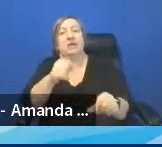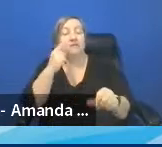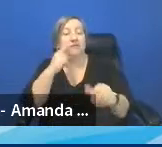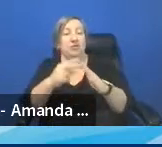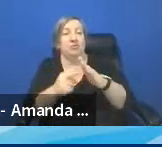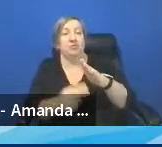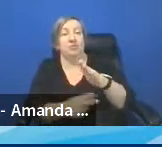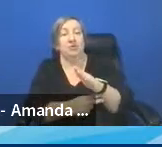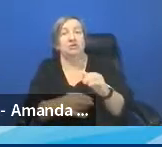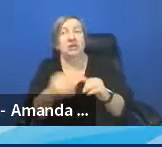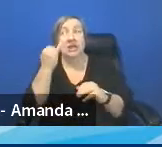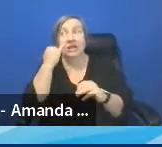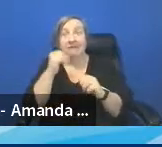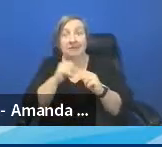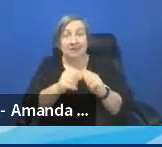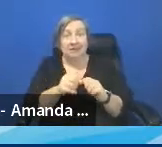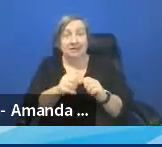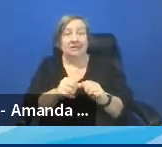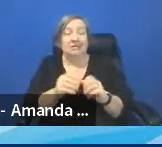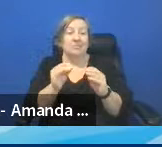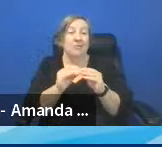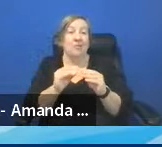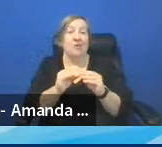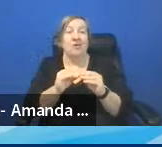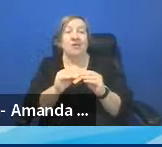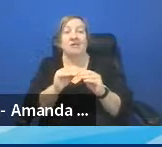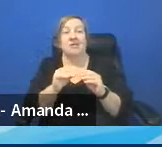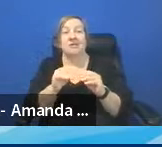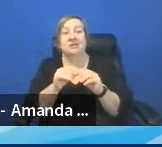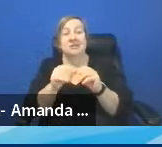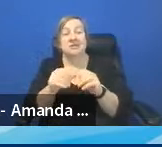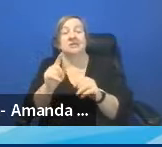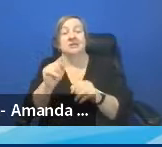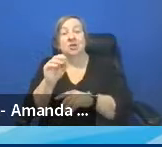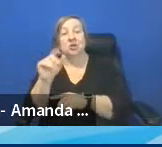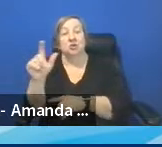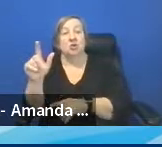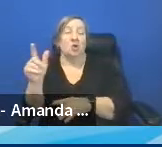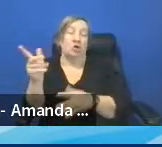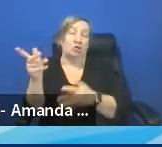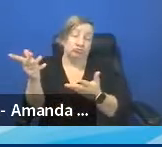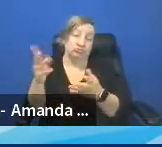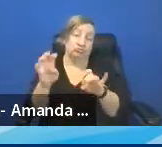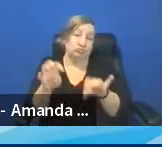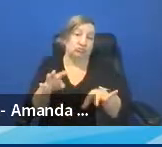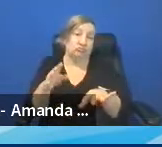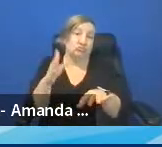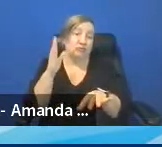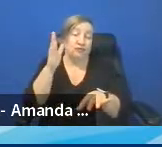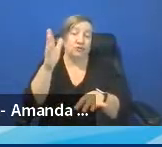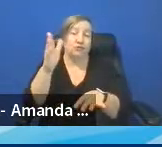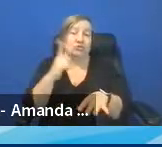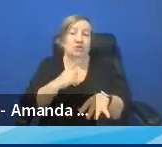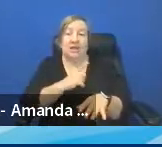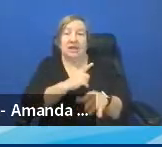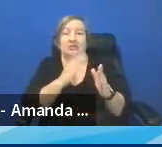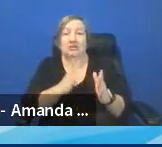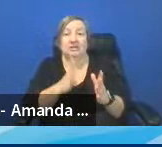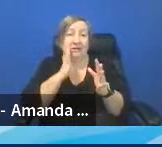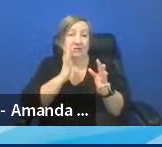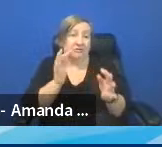Whether that carries over into some kind of ongoing tolling is for future legislatures to